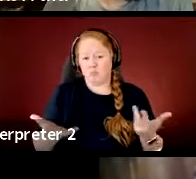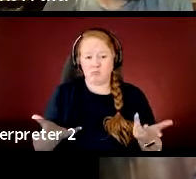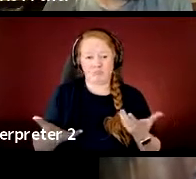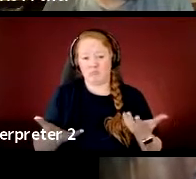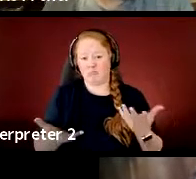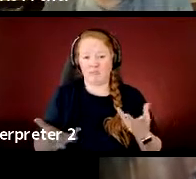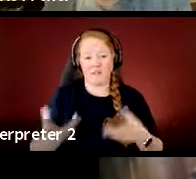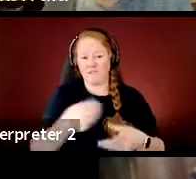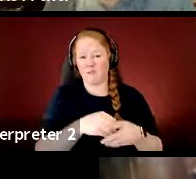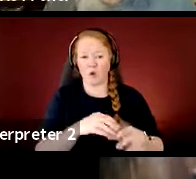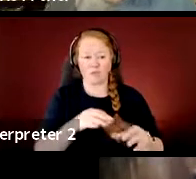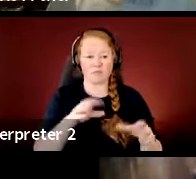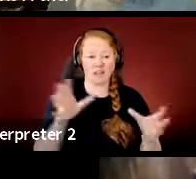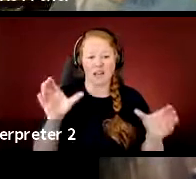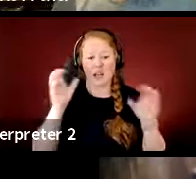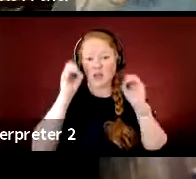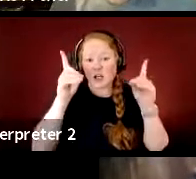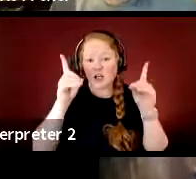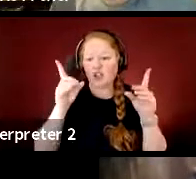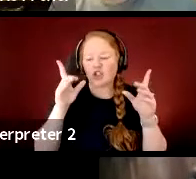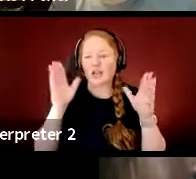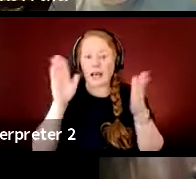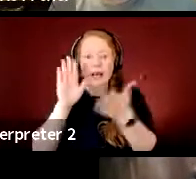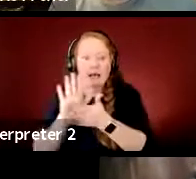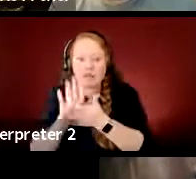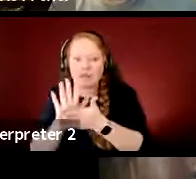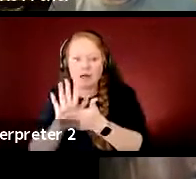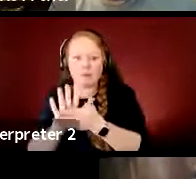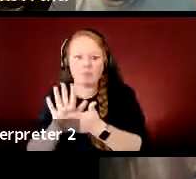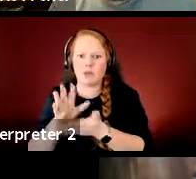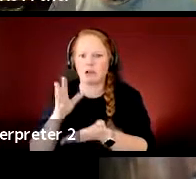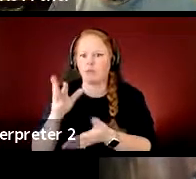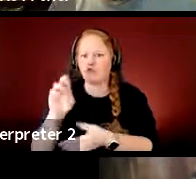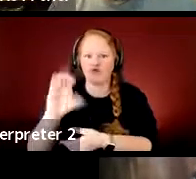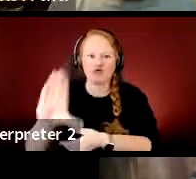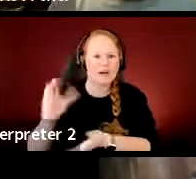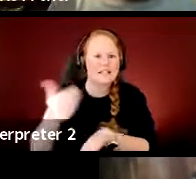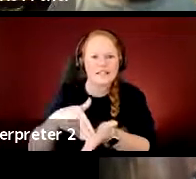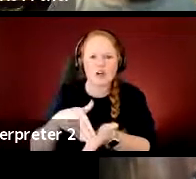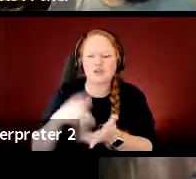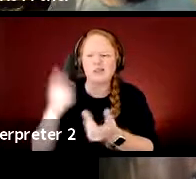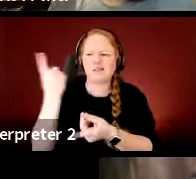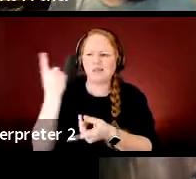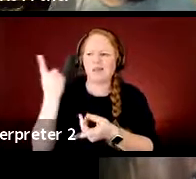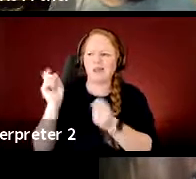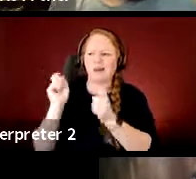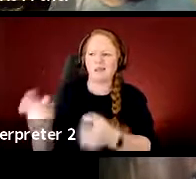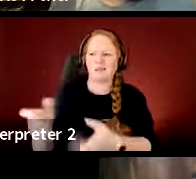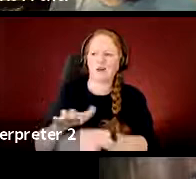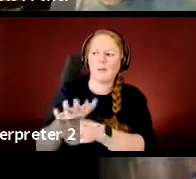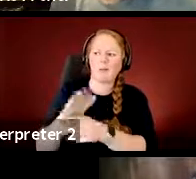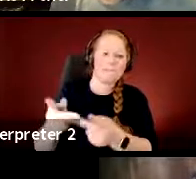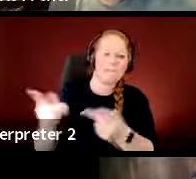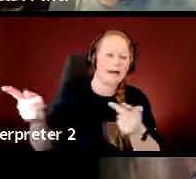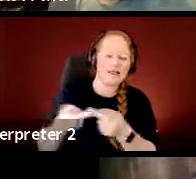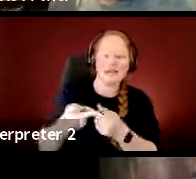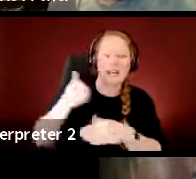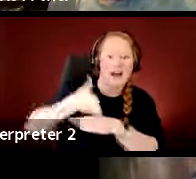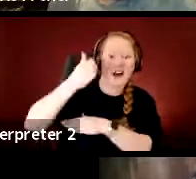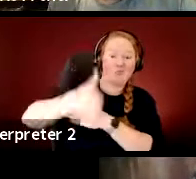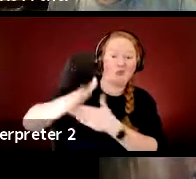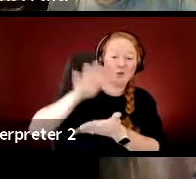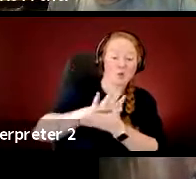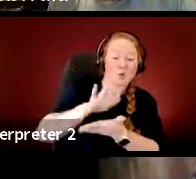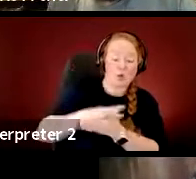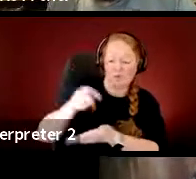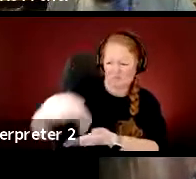and tutorial academic recreation centers, but something that gives them a place to go after school where they can